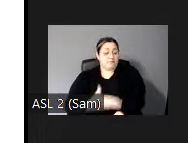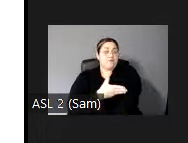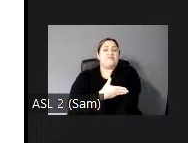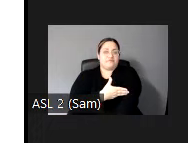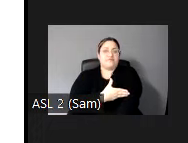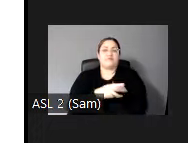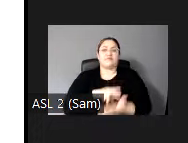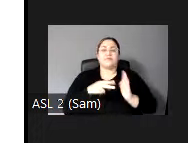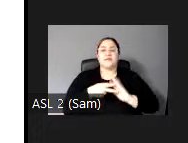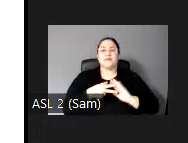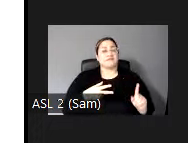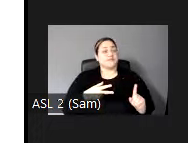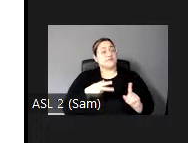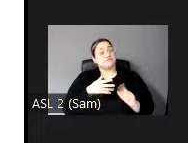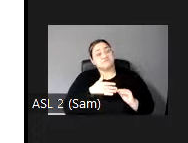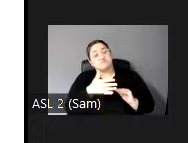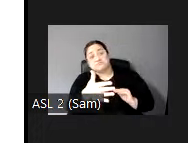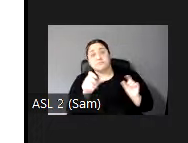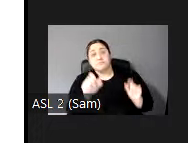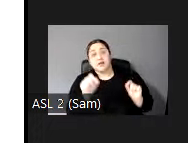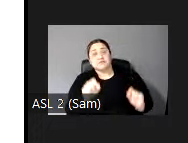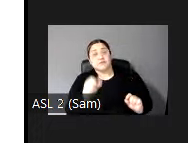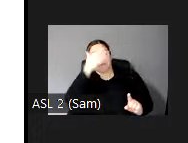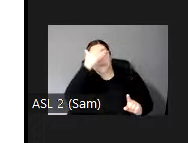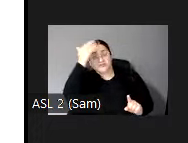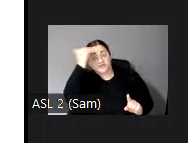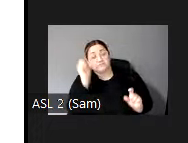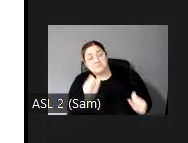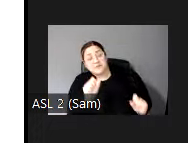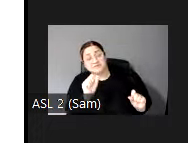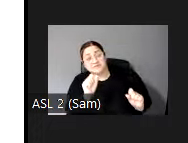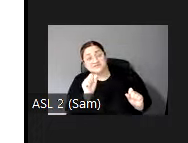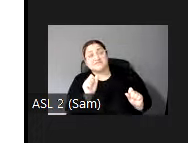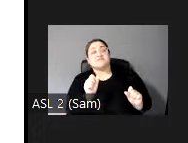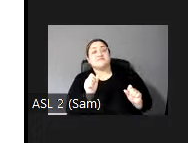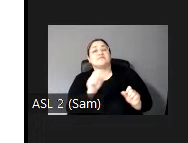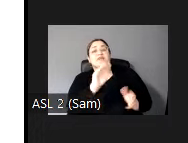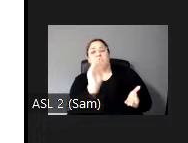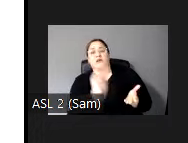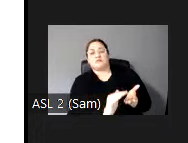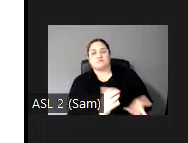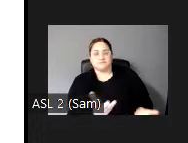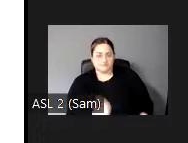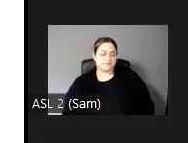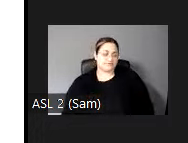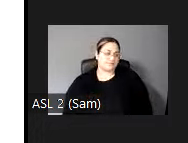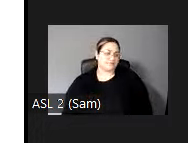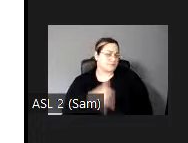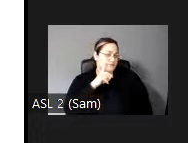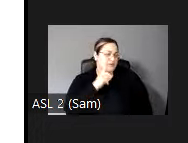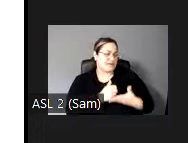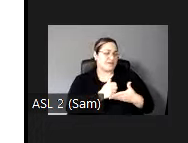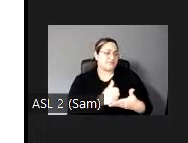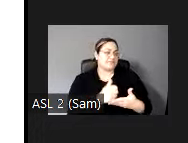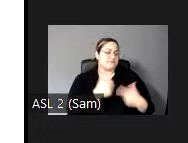in our life, we can be working towards increasing our protective factor for getting dementia. And